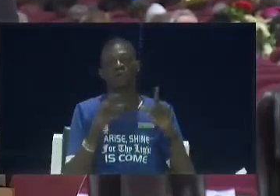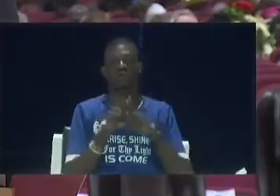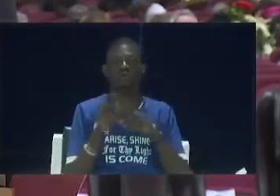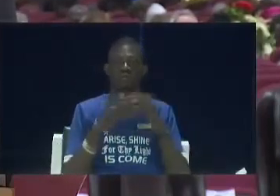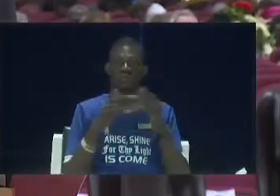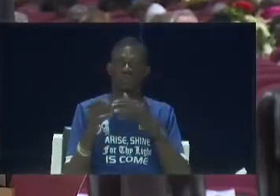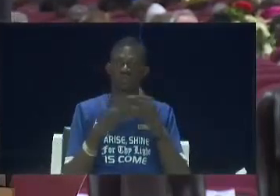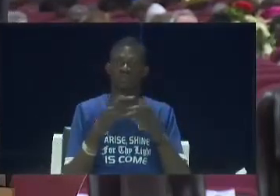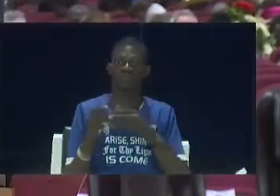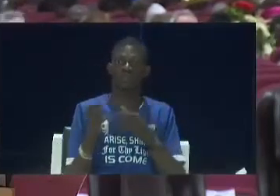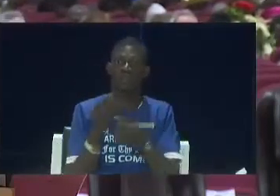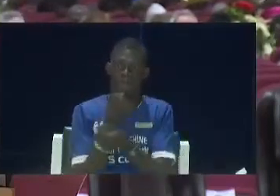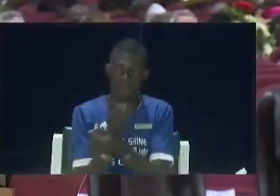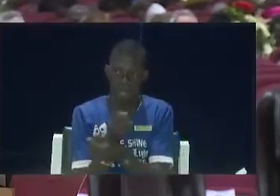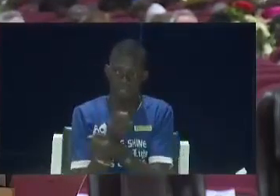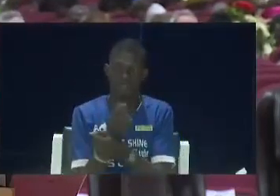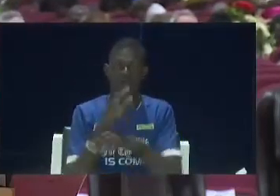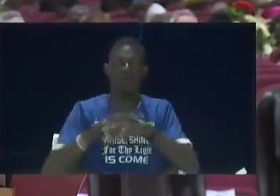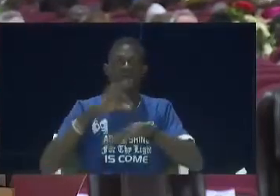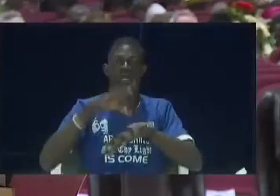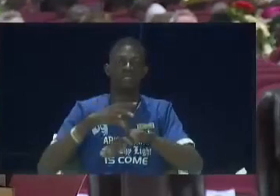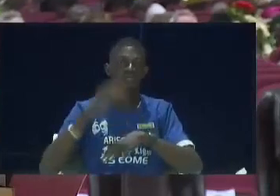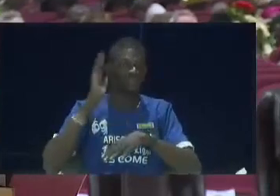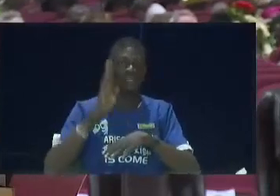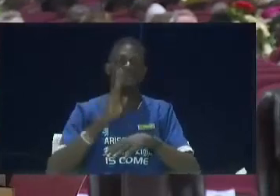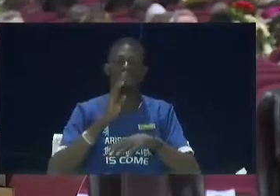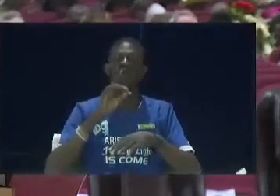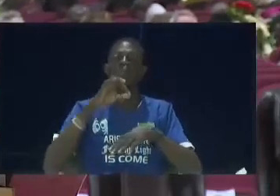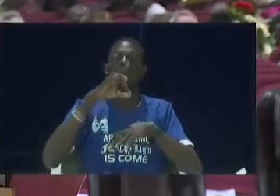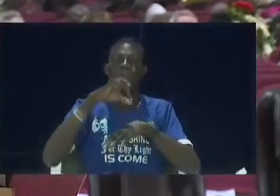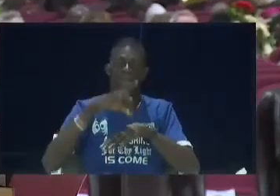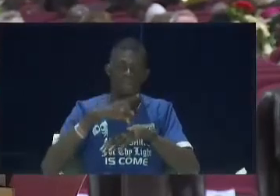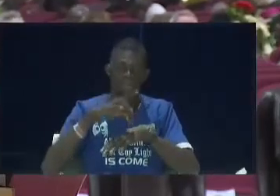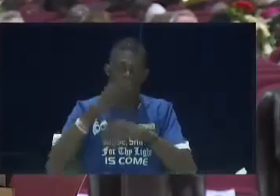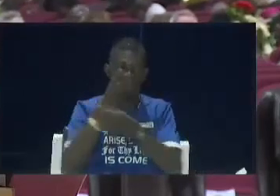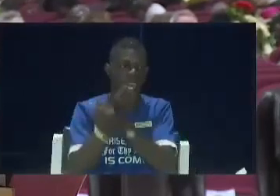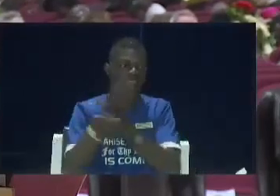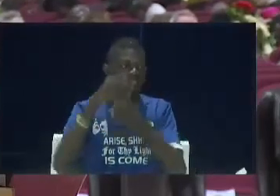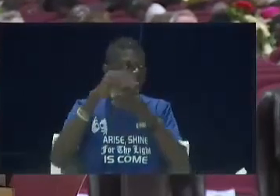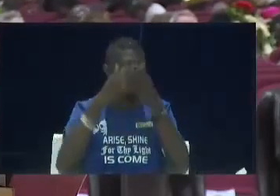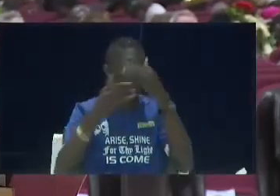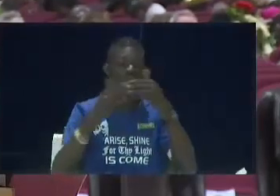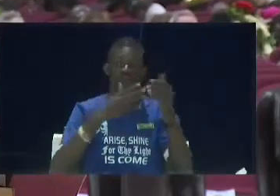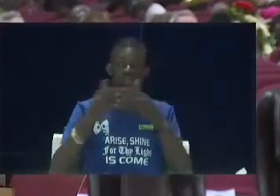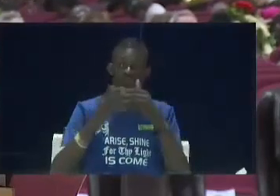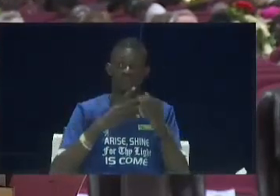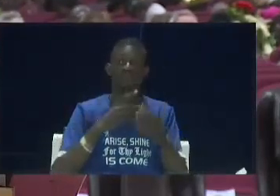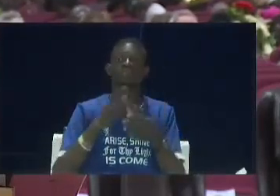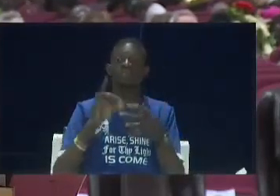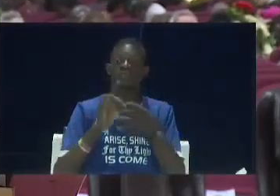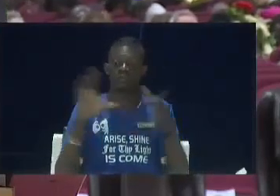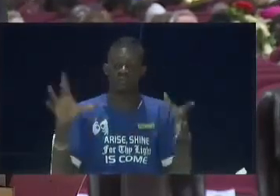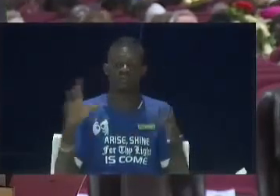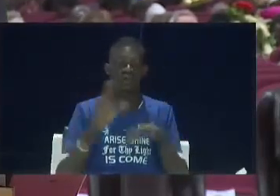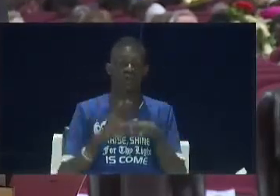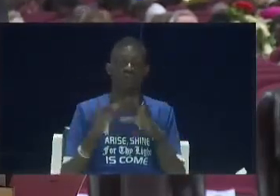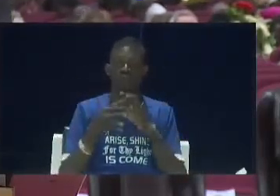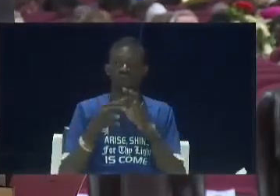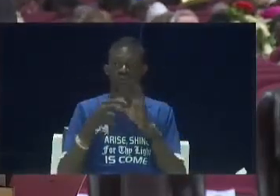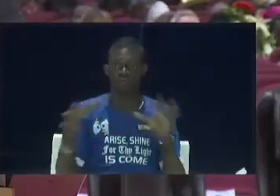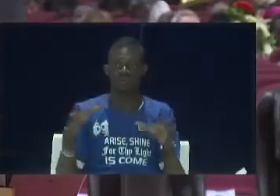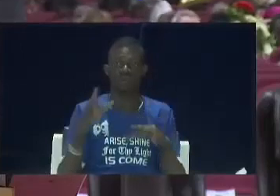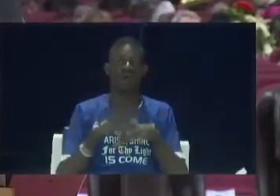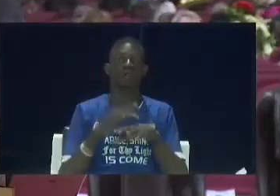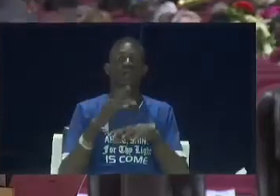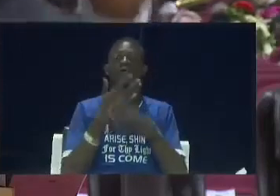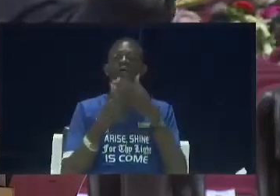thou shalt bind on earth shall be bound in heaven, and whatsoever thou shalt loose on earth shall be loosed